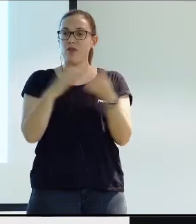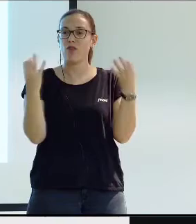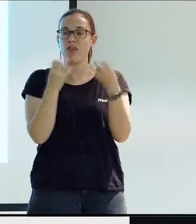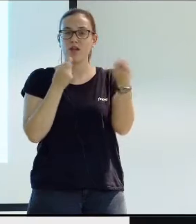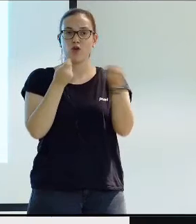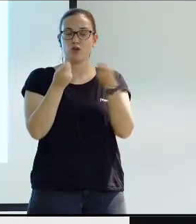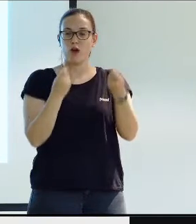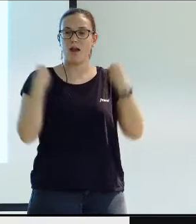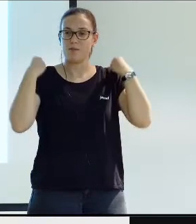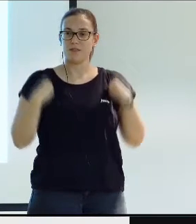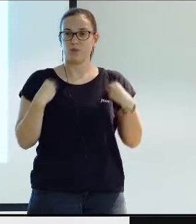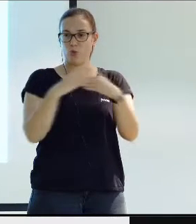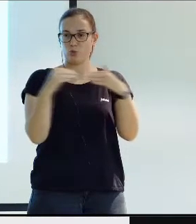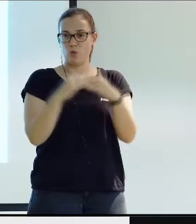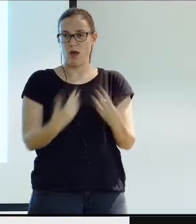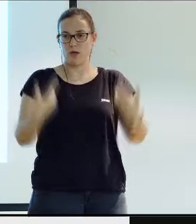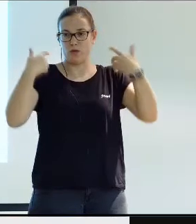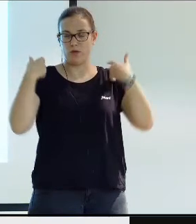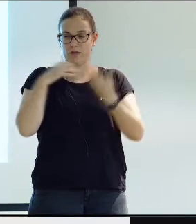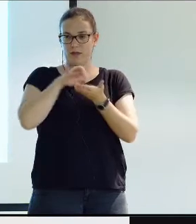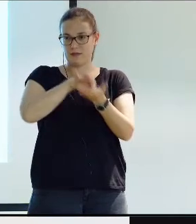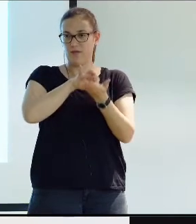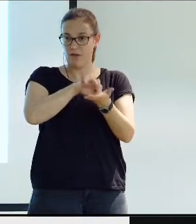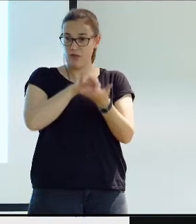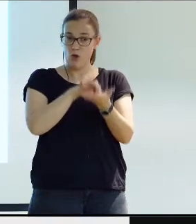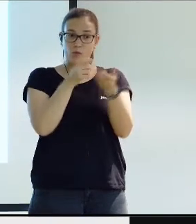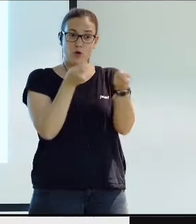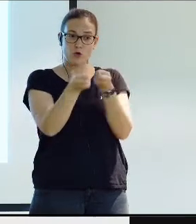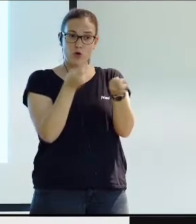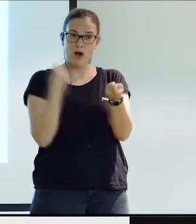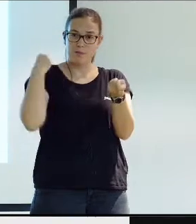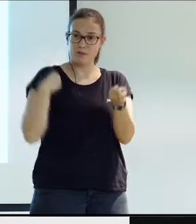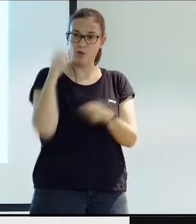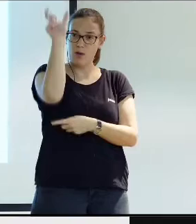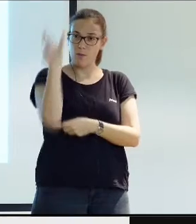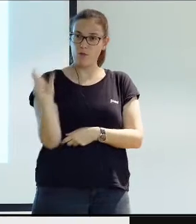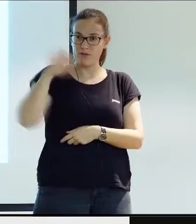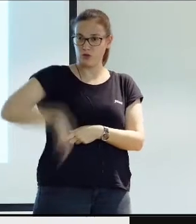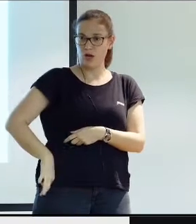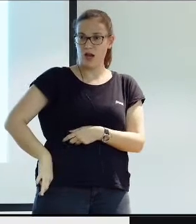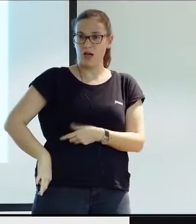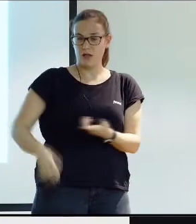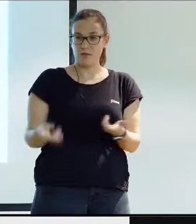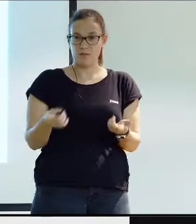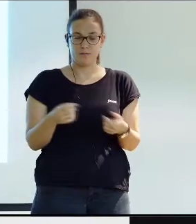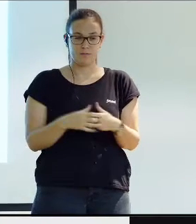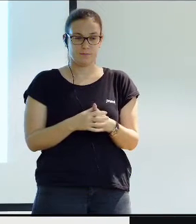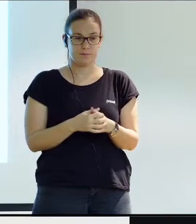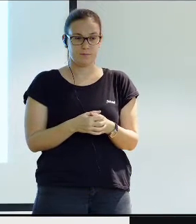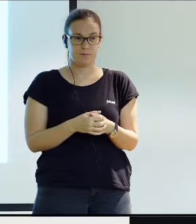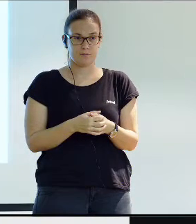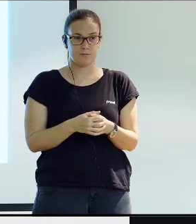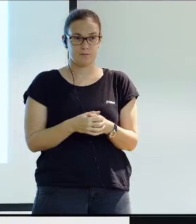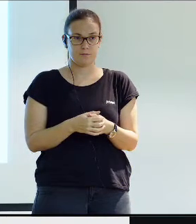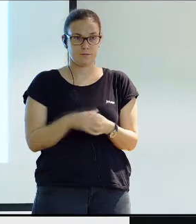or the assistance, and it can be through contracting with some kind